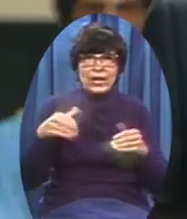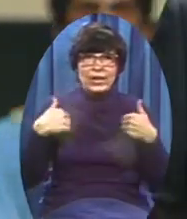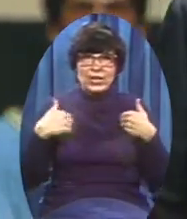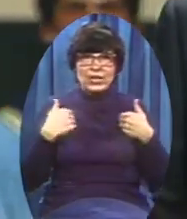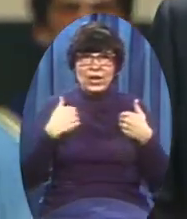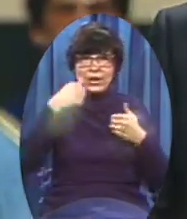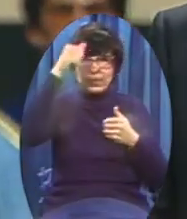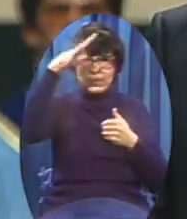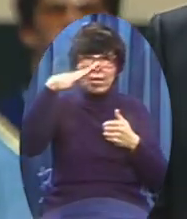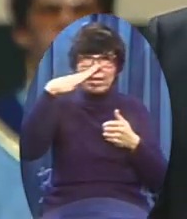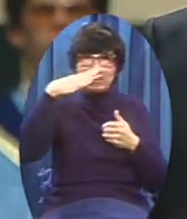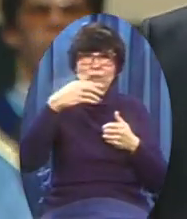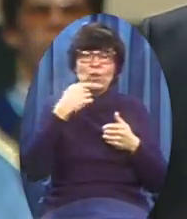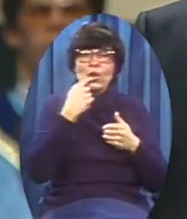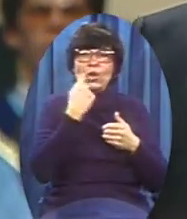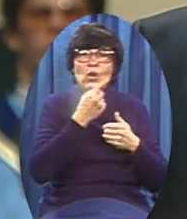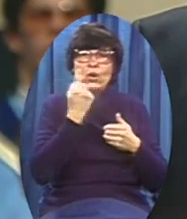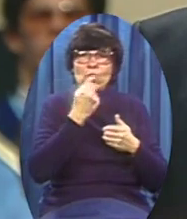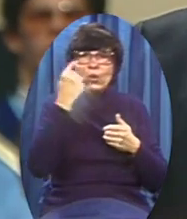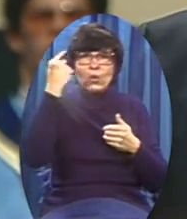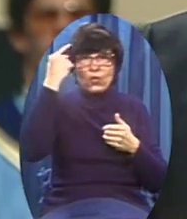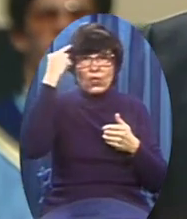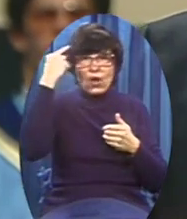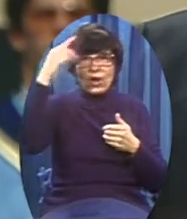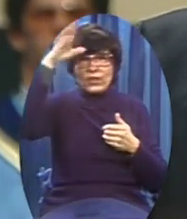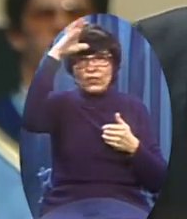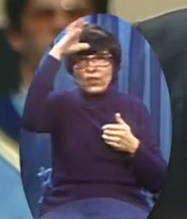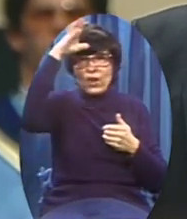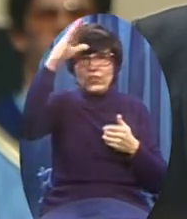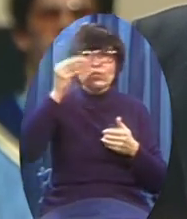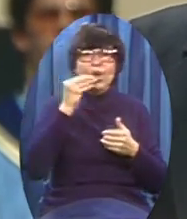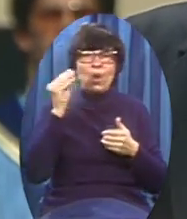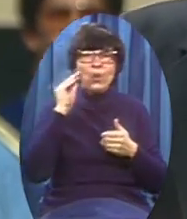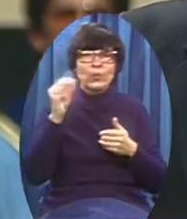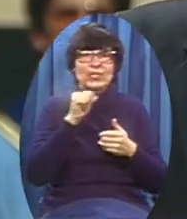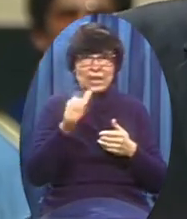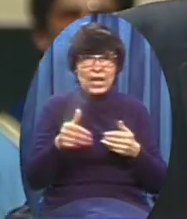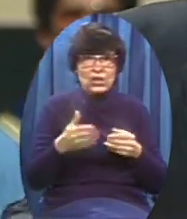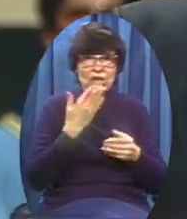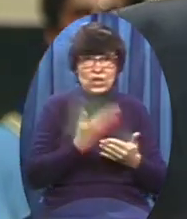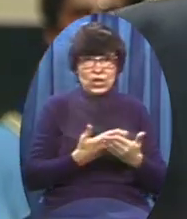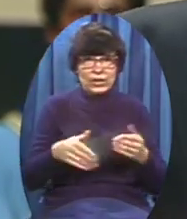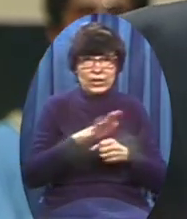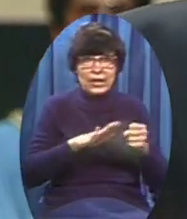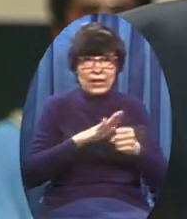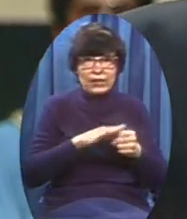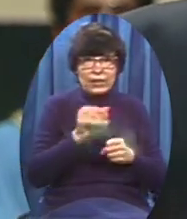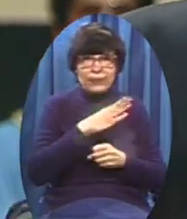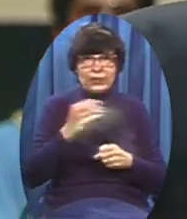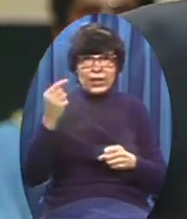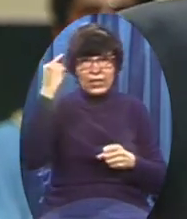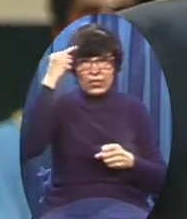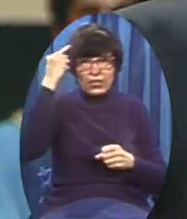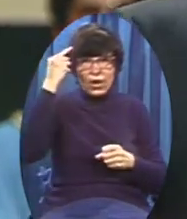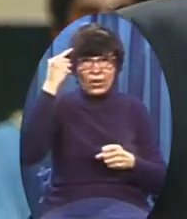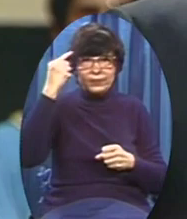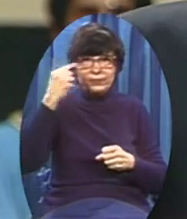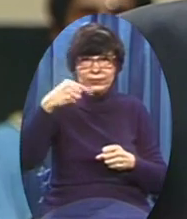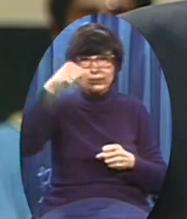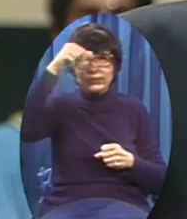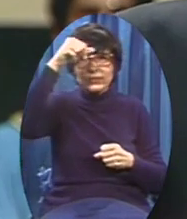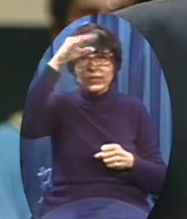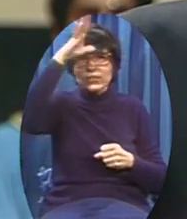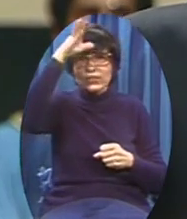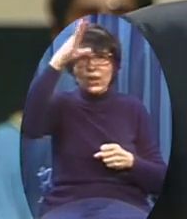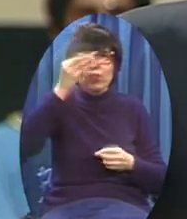a young man that thought his father's house was not good enough for him, and a young man that thought his father's diet actually was not sufficient for